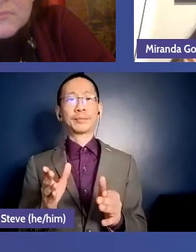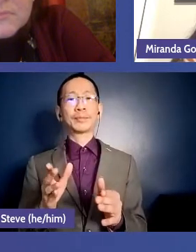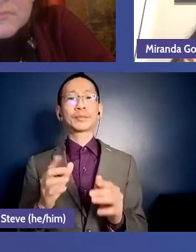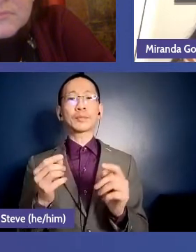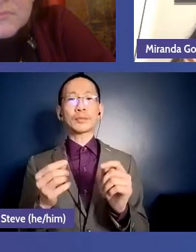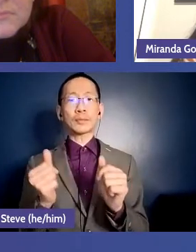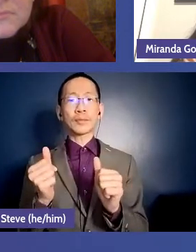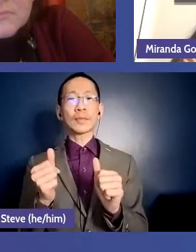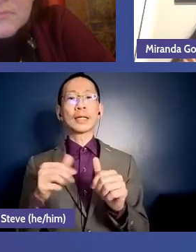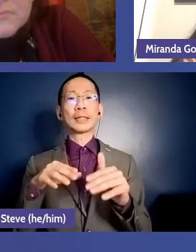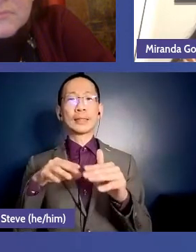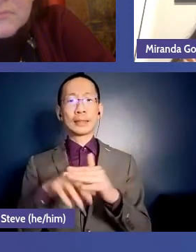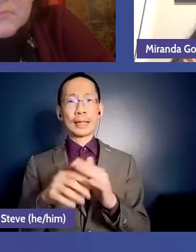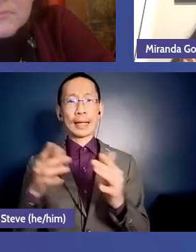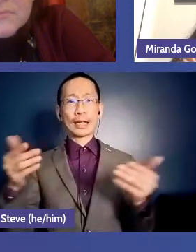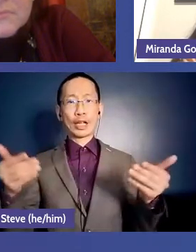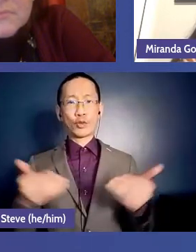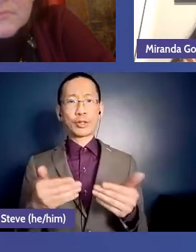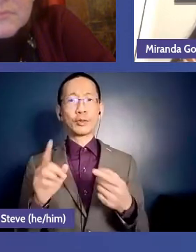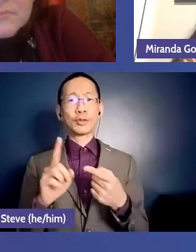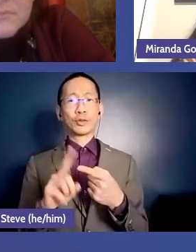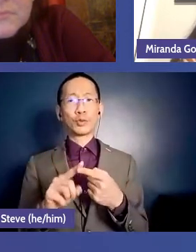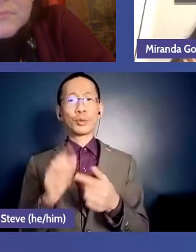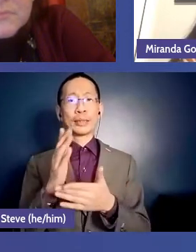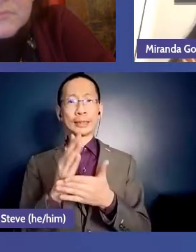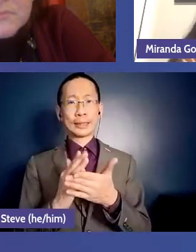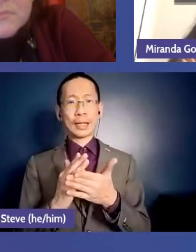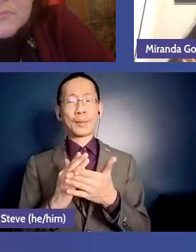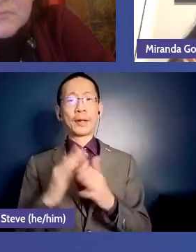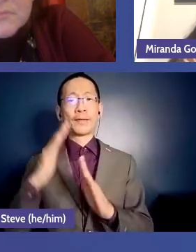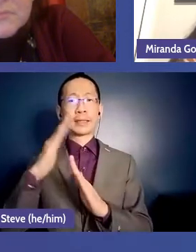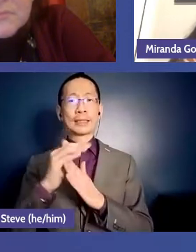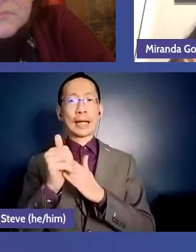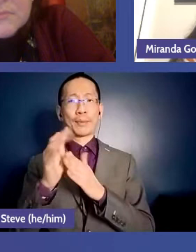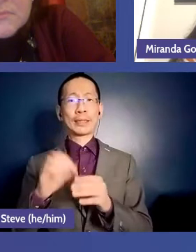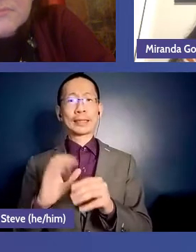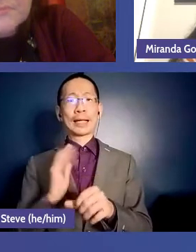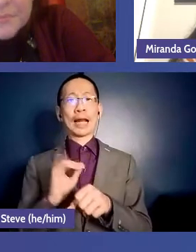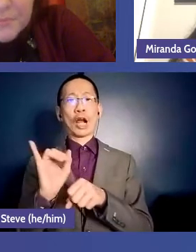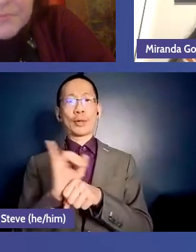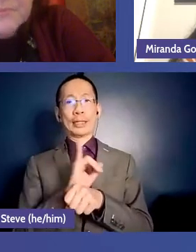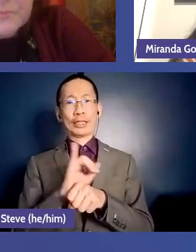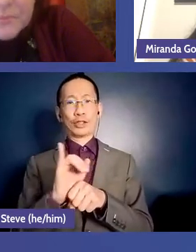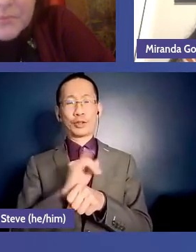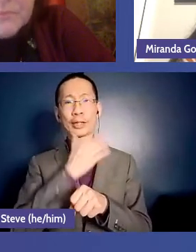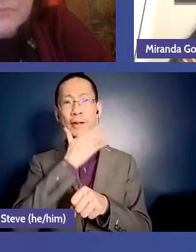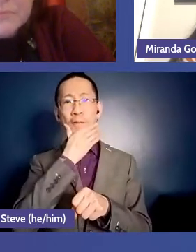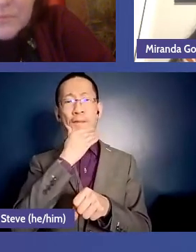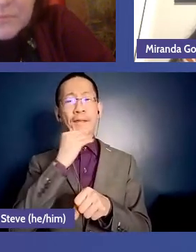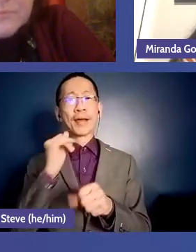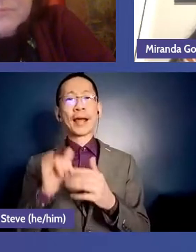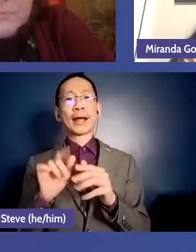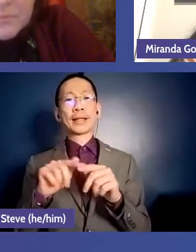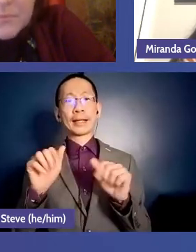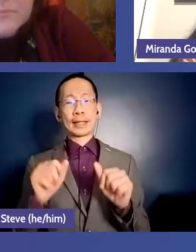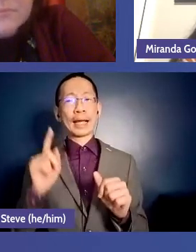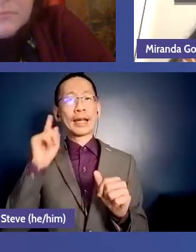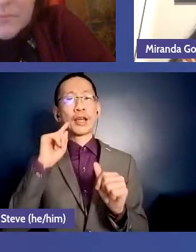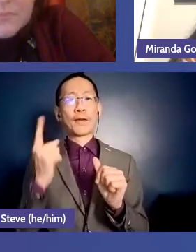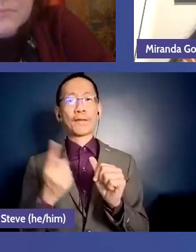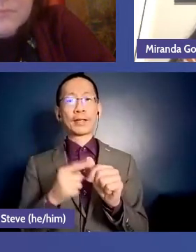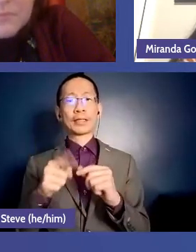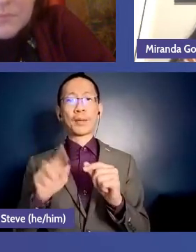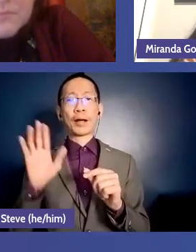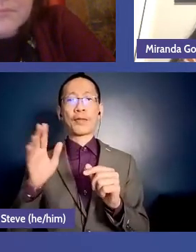sudden get introduced to some of the top leaders in our industry and get to hear firsthand about